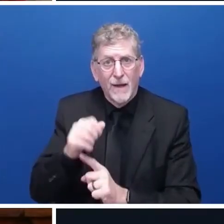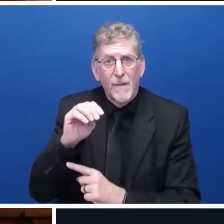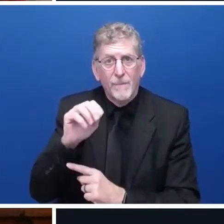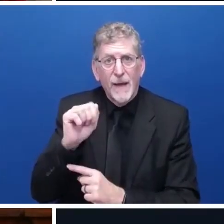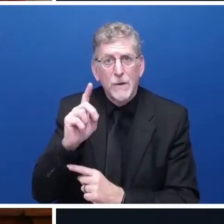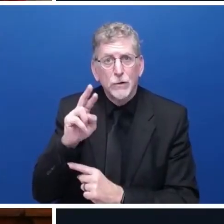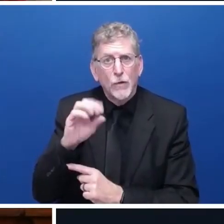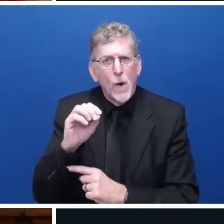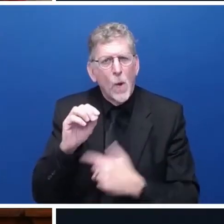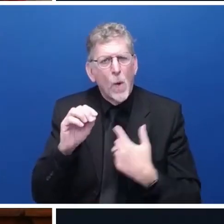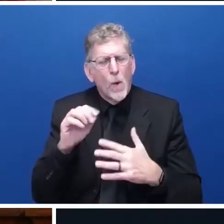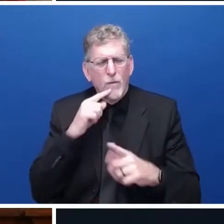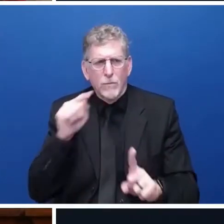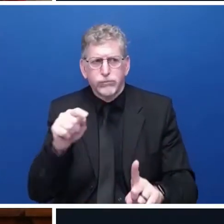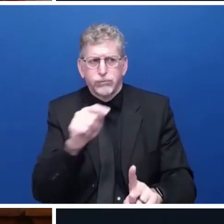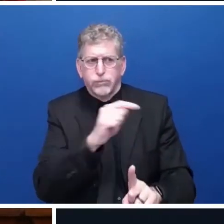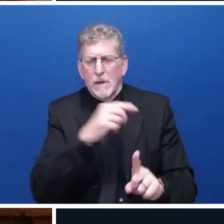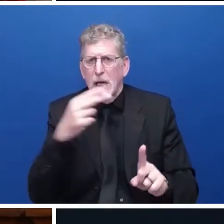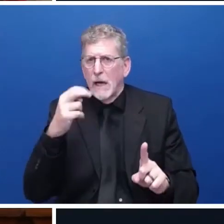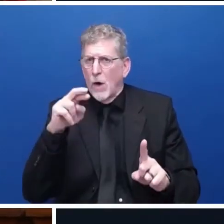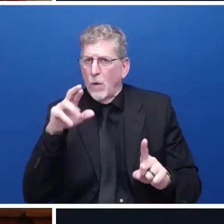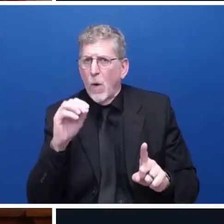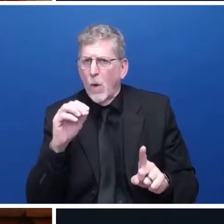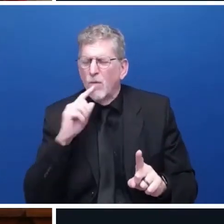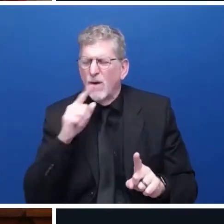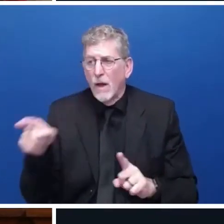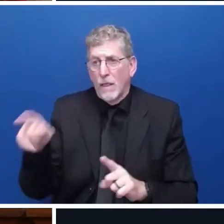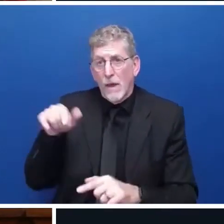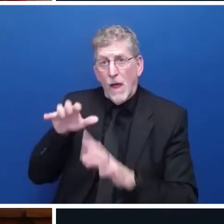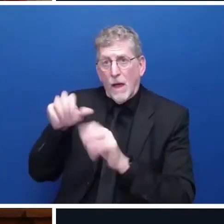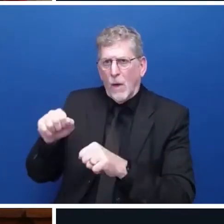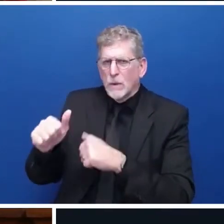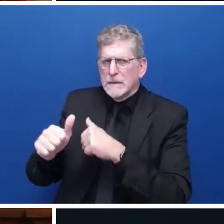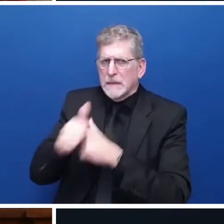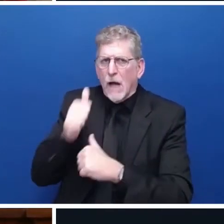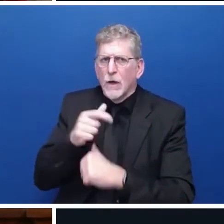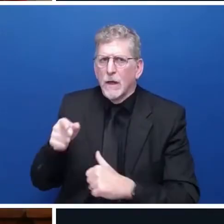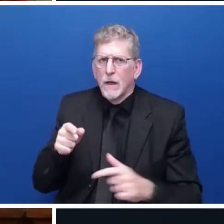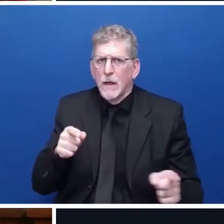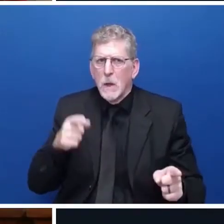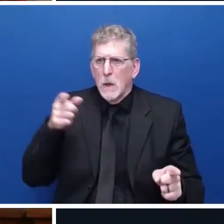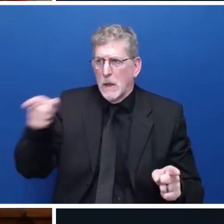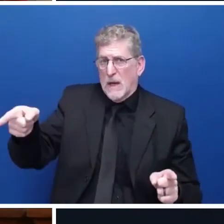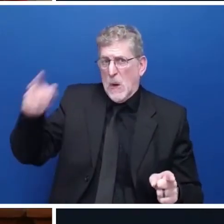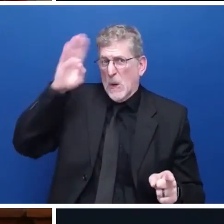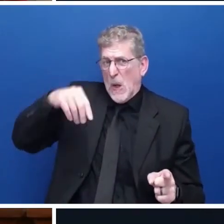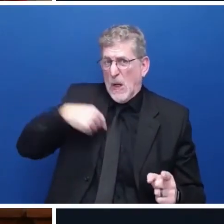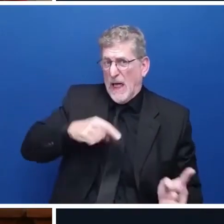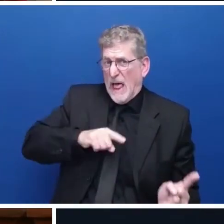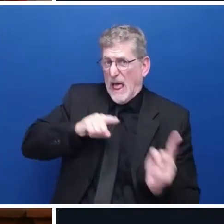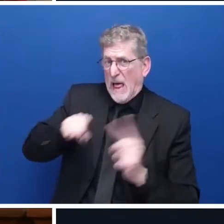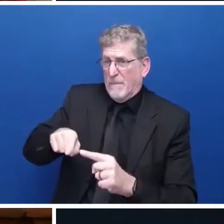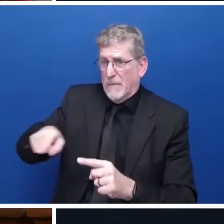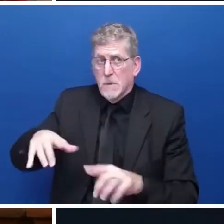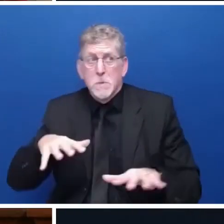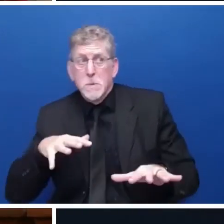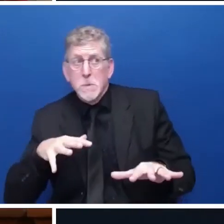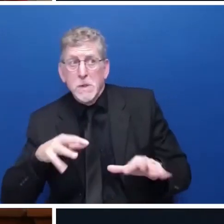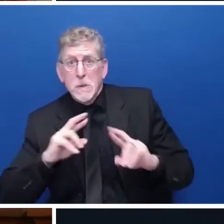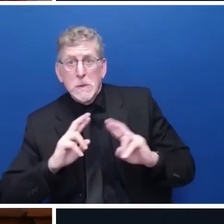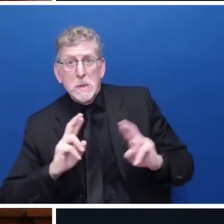were coming. They were all set. But the deeds of one warrior that night will live forever in the eternal chronicles